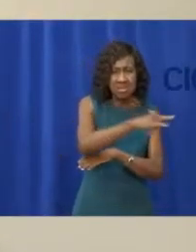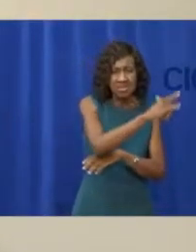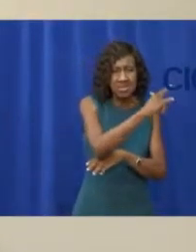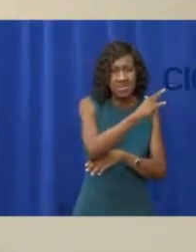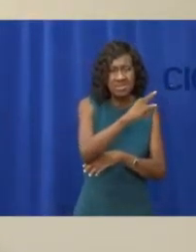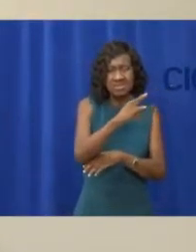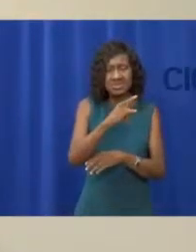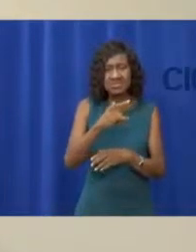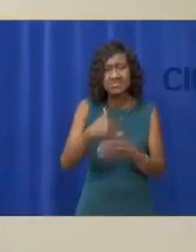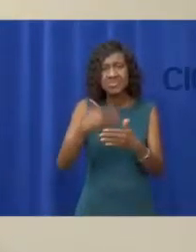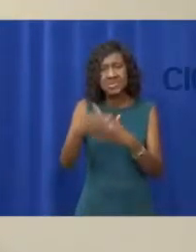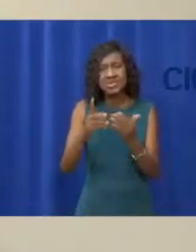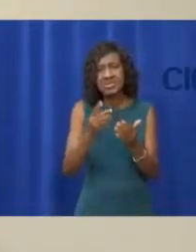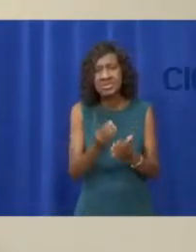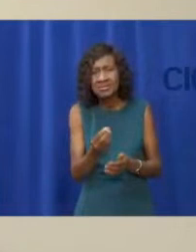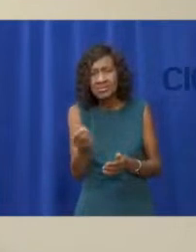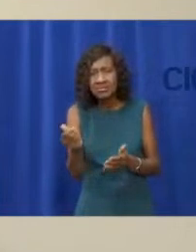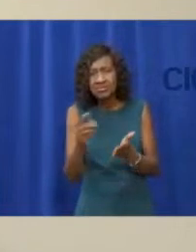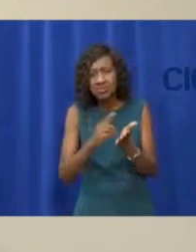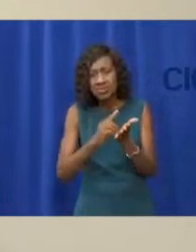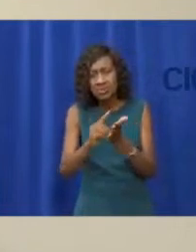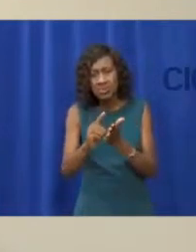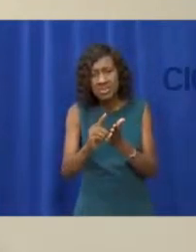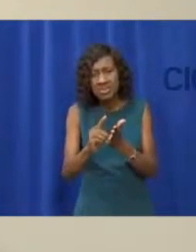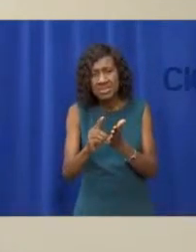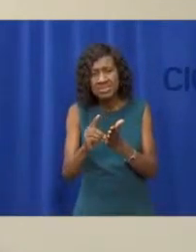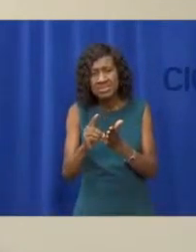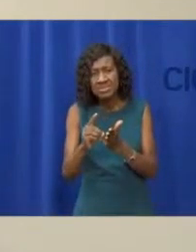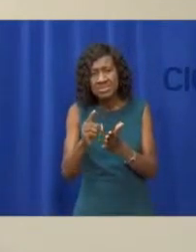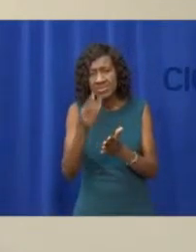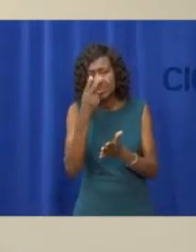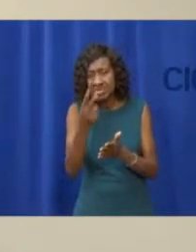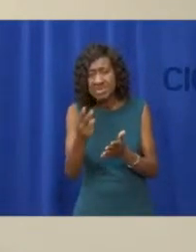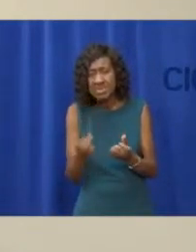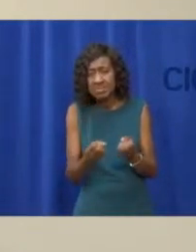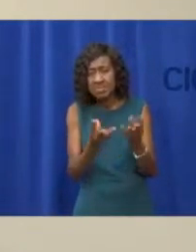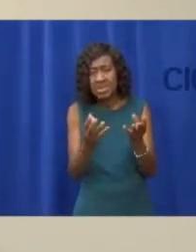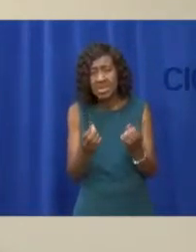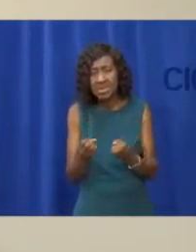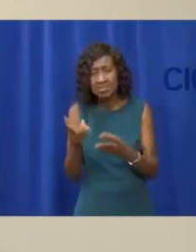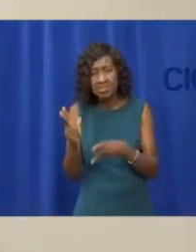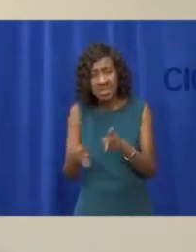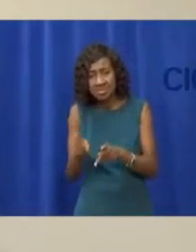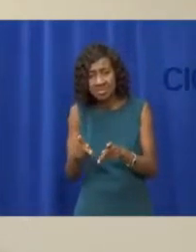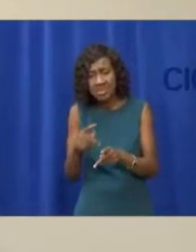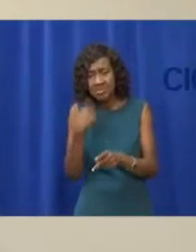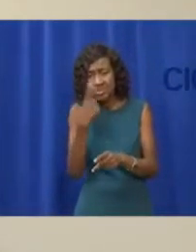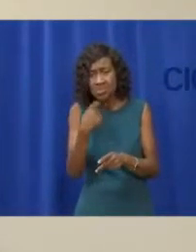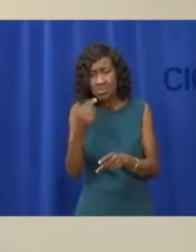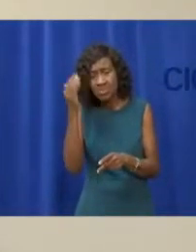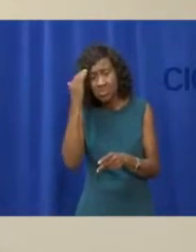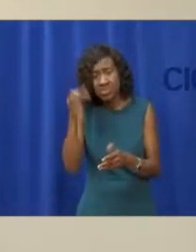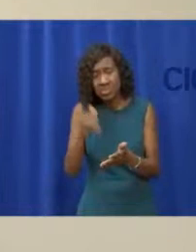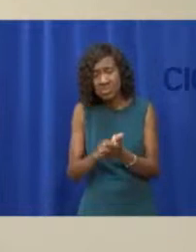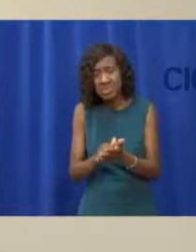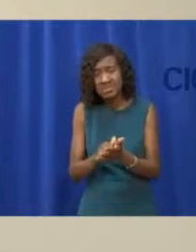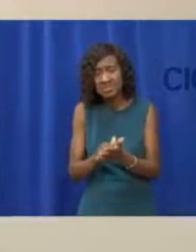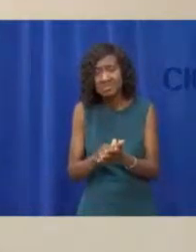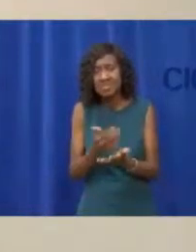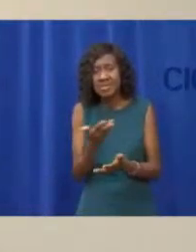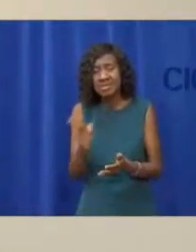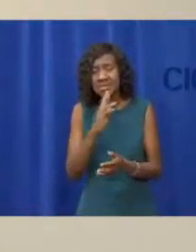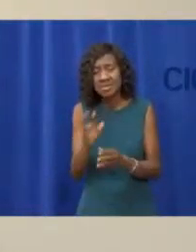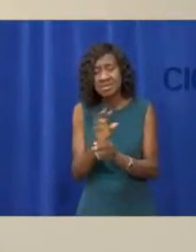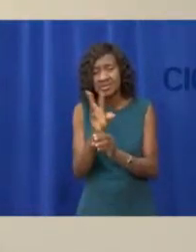wind up with hundreds of people who come to the realization that not only do they not have work now, but it is unlikely they're going to have work